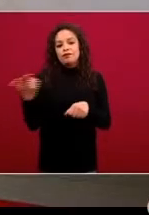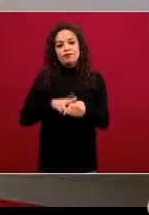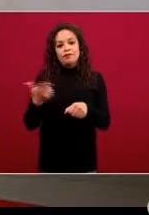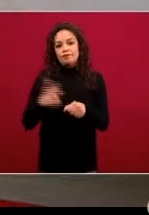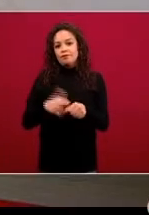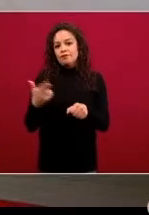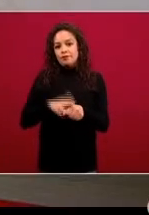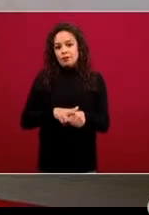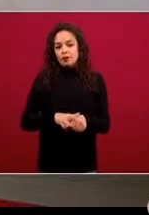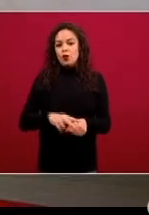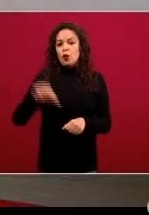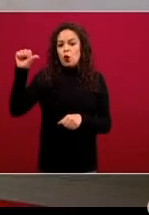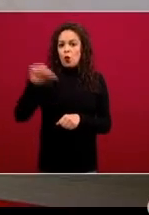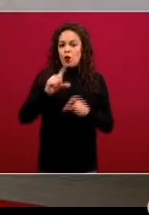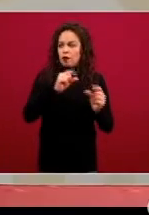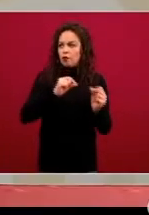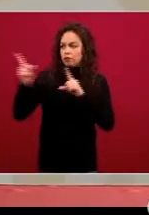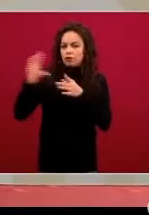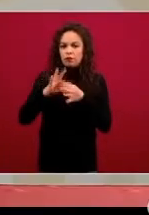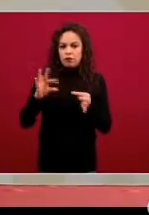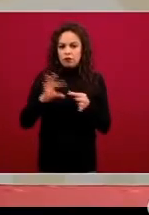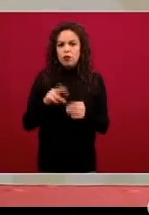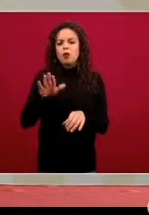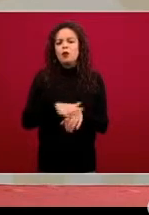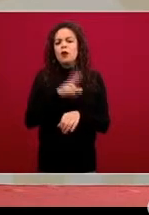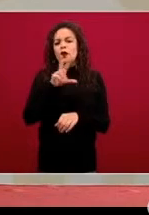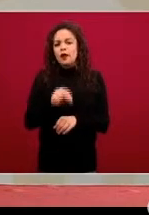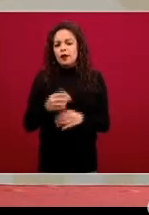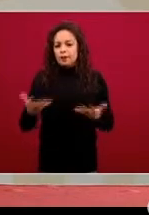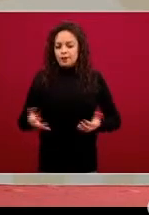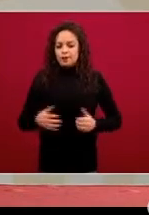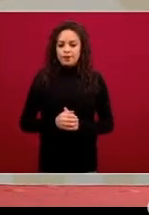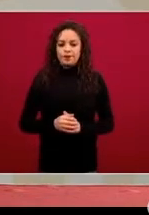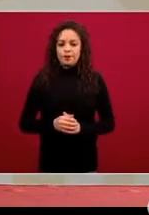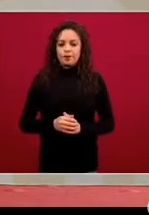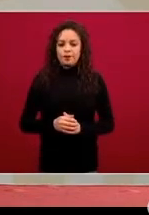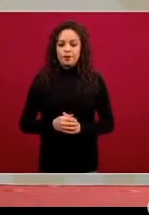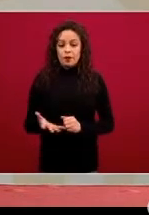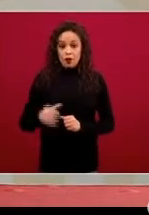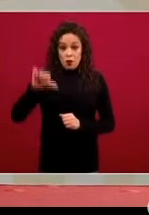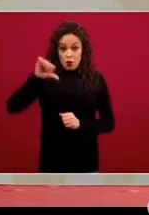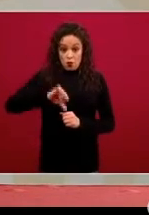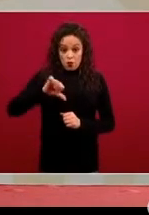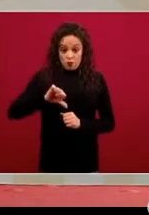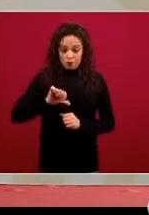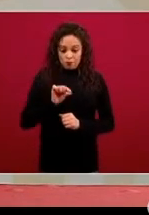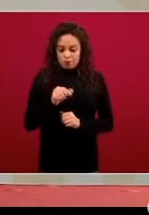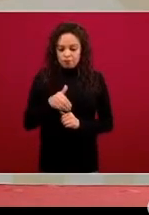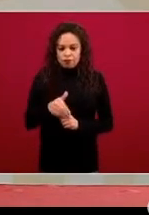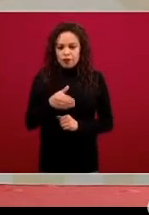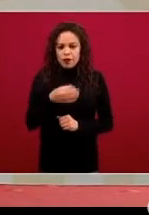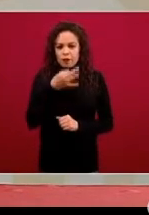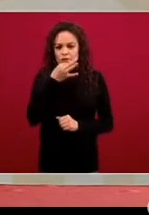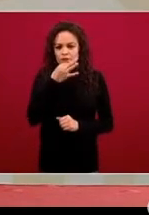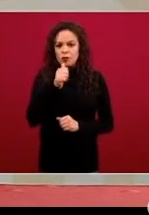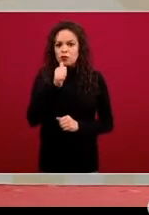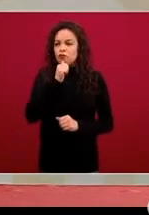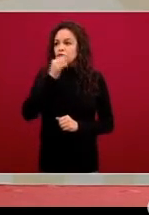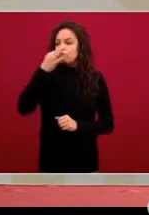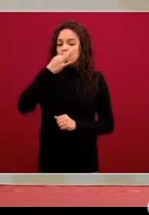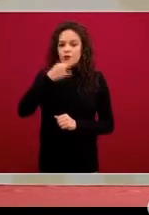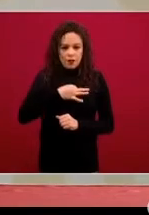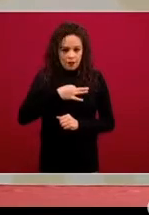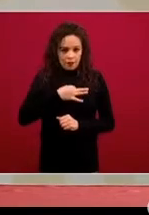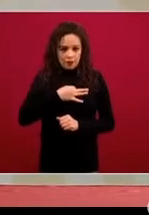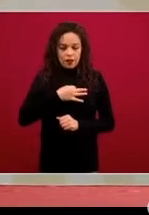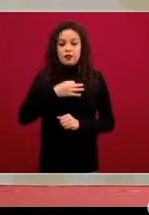framework. Now, in a couple of minutes, they haven't let me know that anything has happened yet. We're going to have the night edition